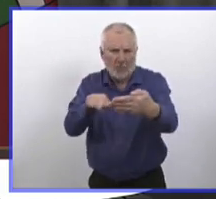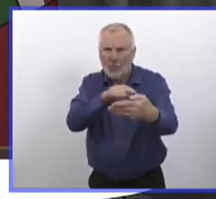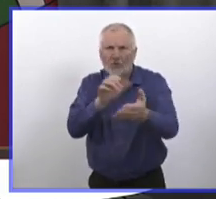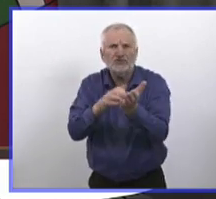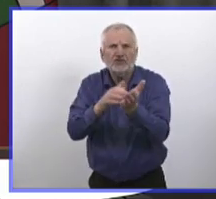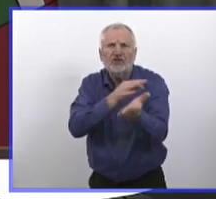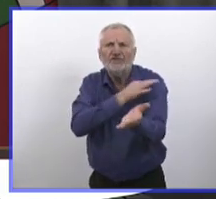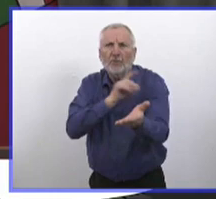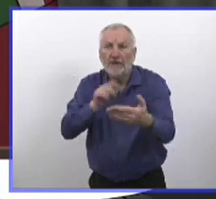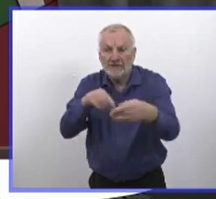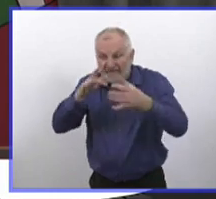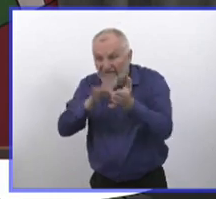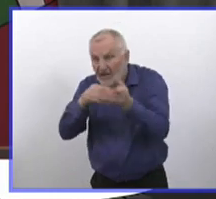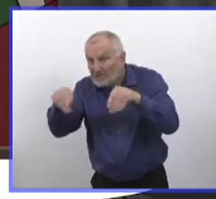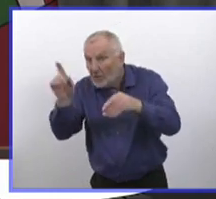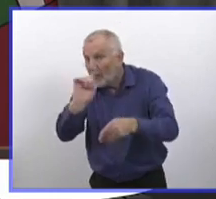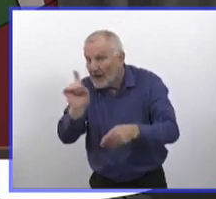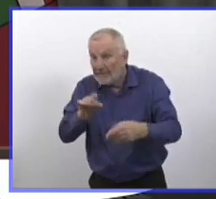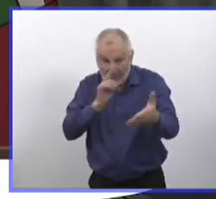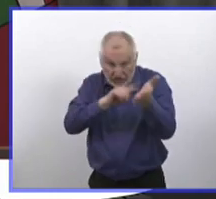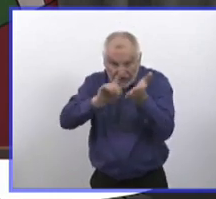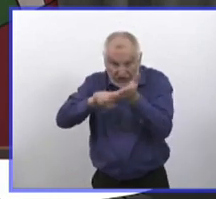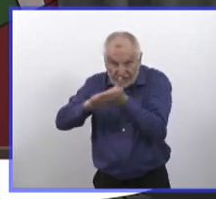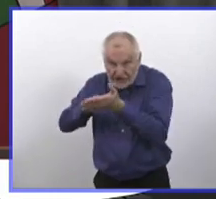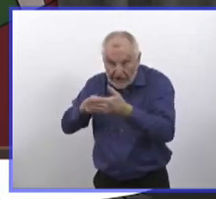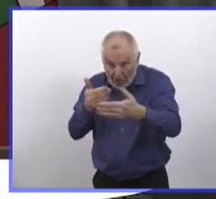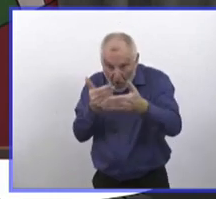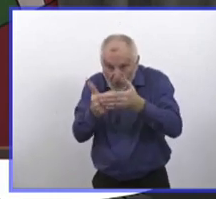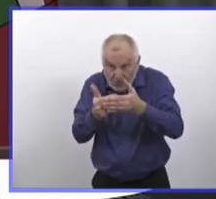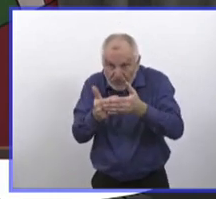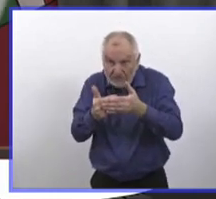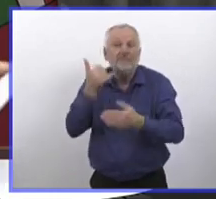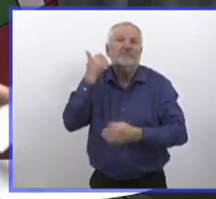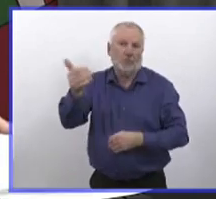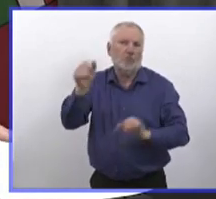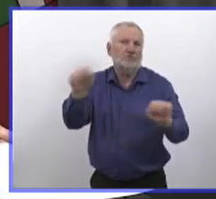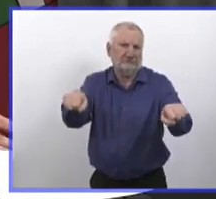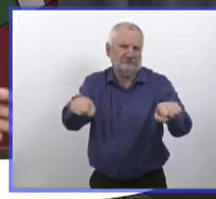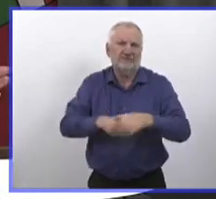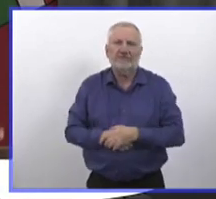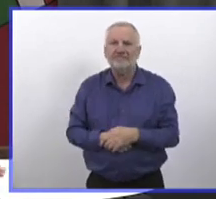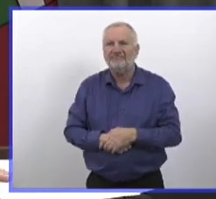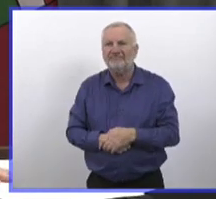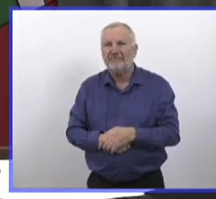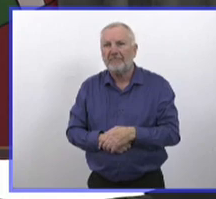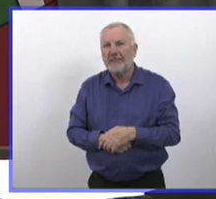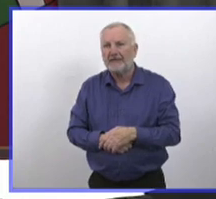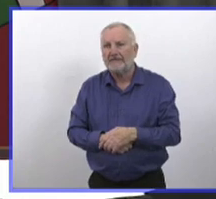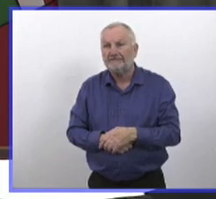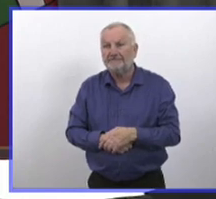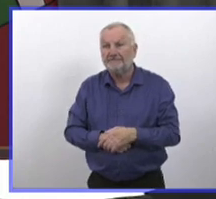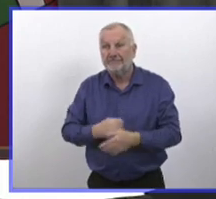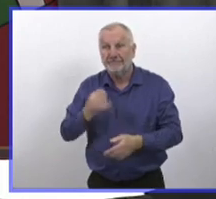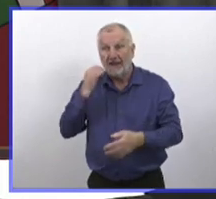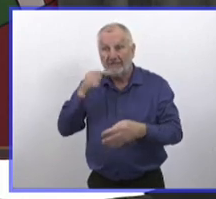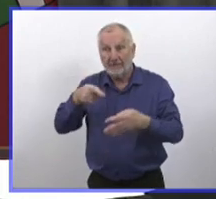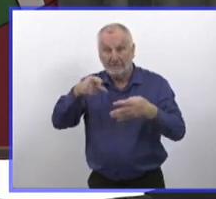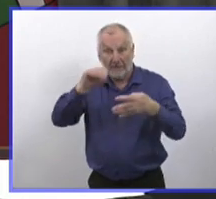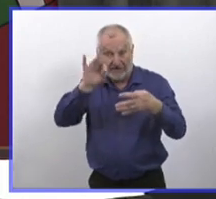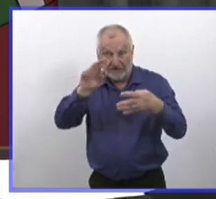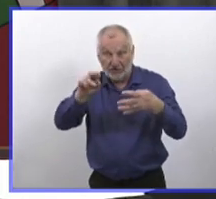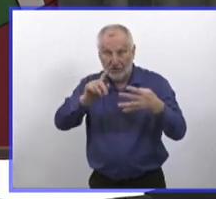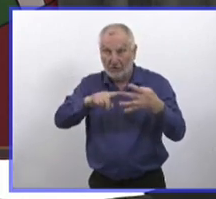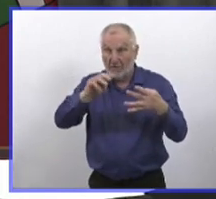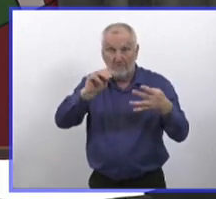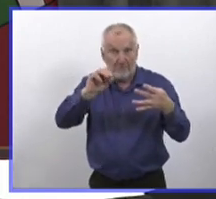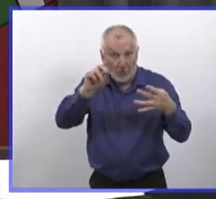eligible through this new list that we created today. So whichever vaccine is available to you, we strongly encourage you to go ahead with